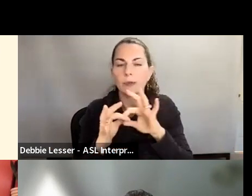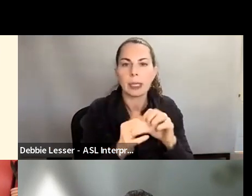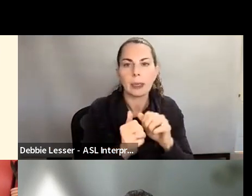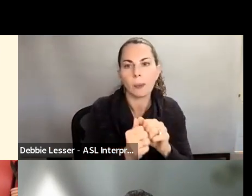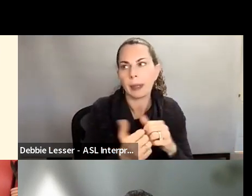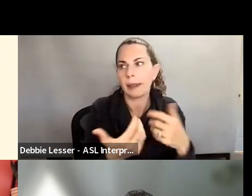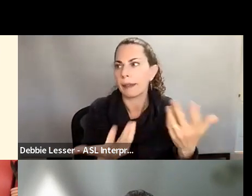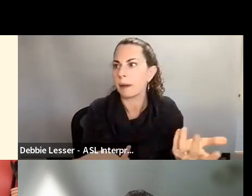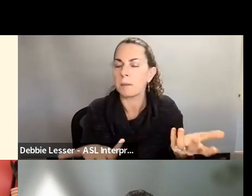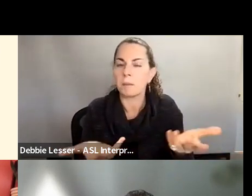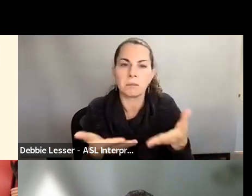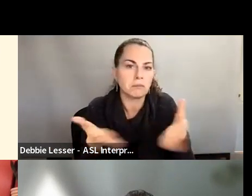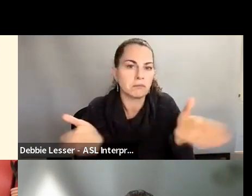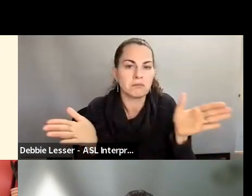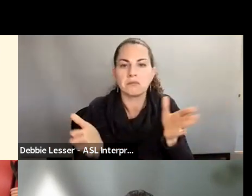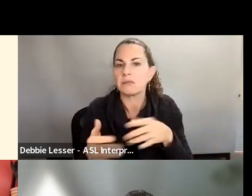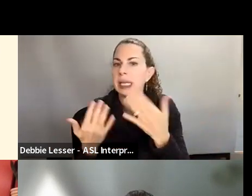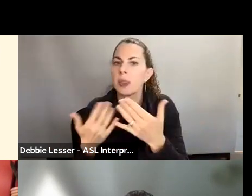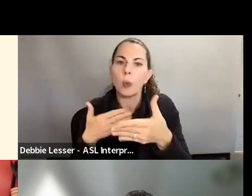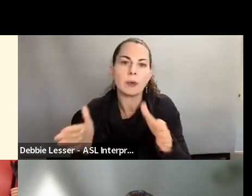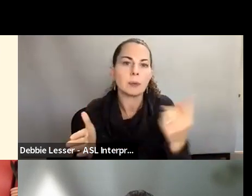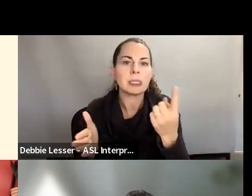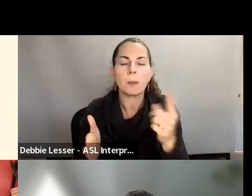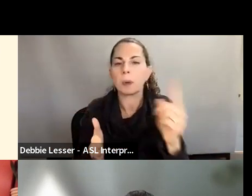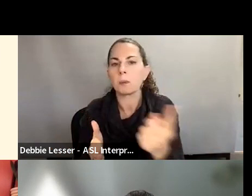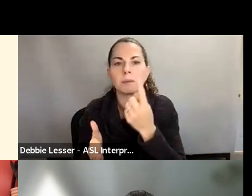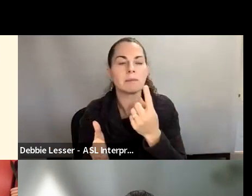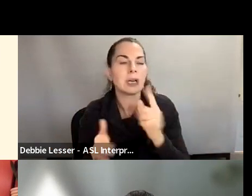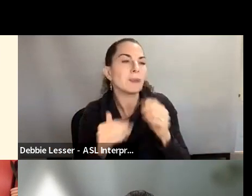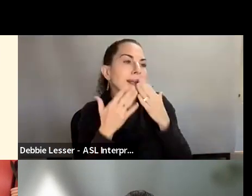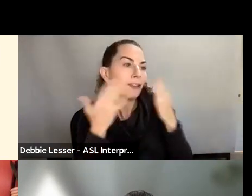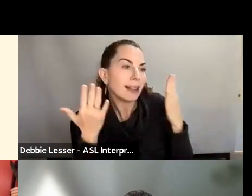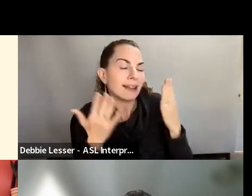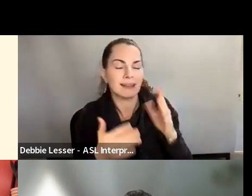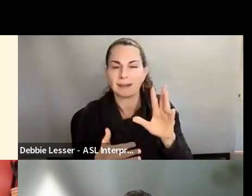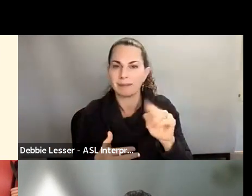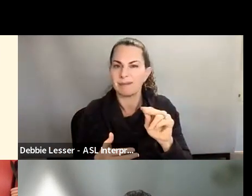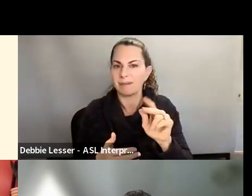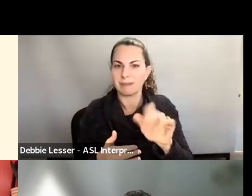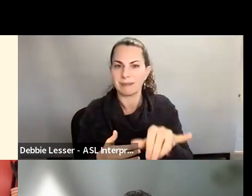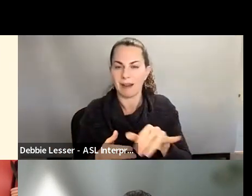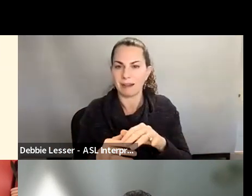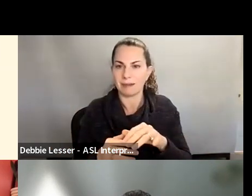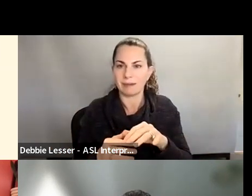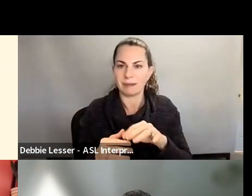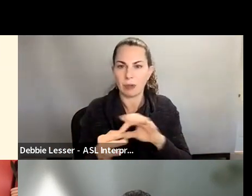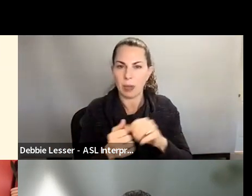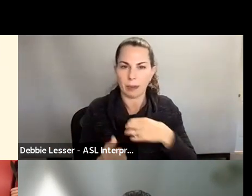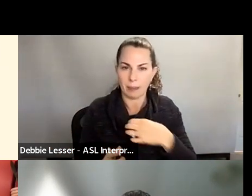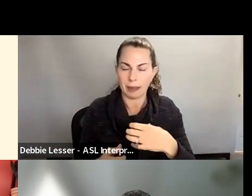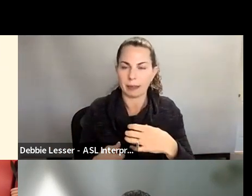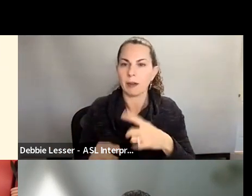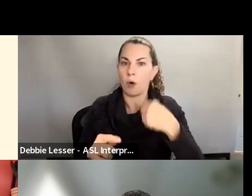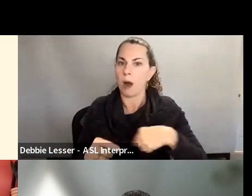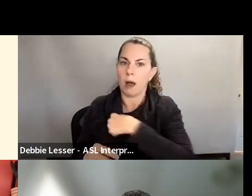happening in the waiting room as somebody walks in and you're just, you know, being nice, right? This really, for